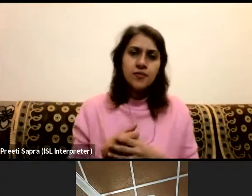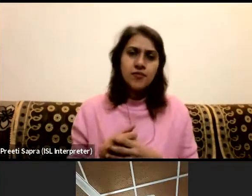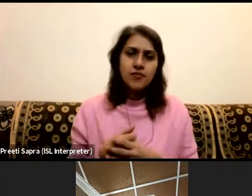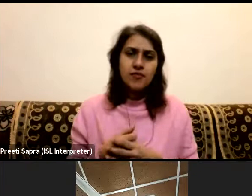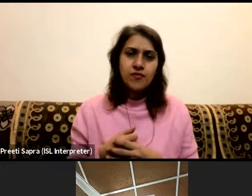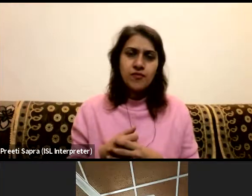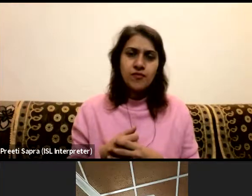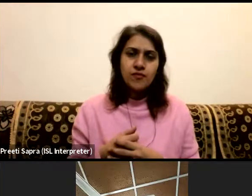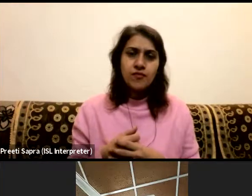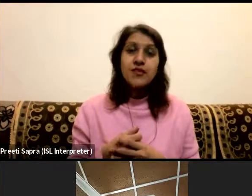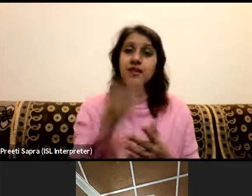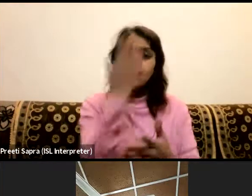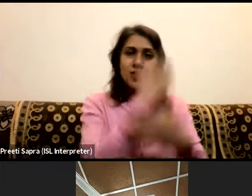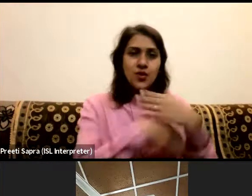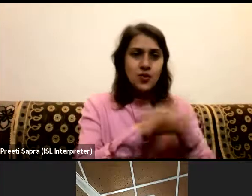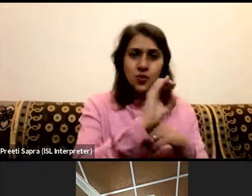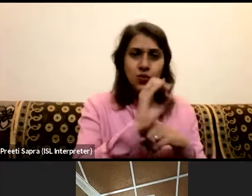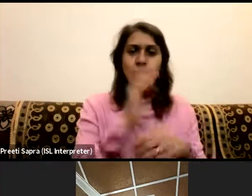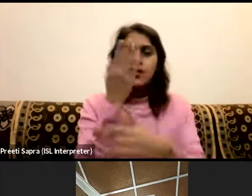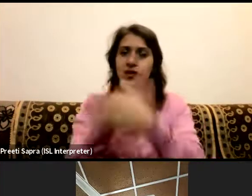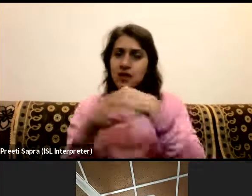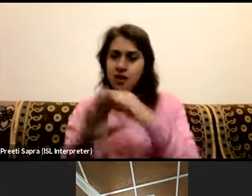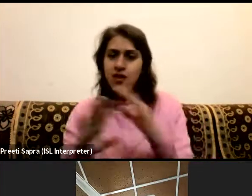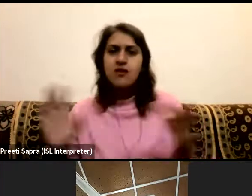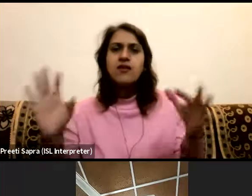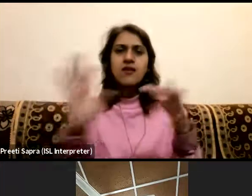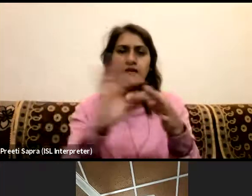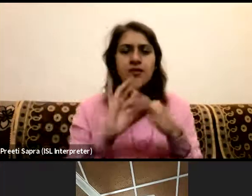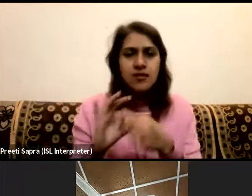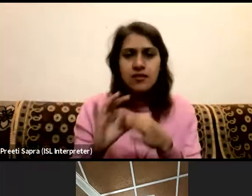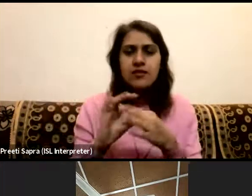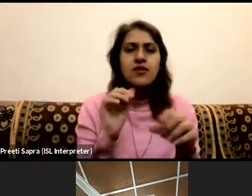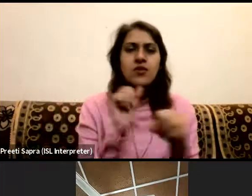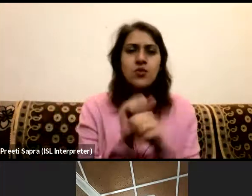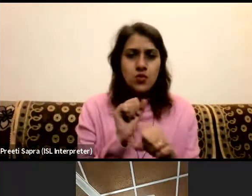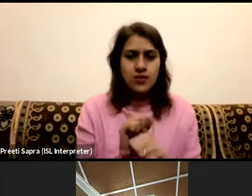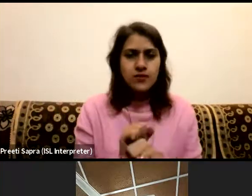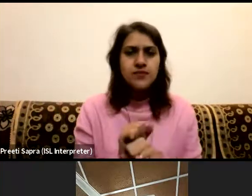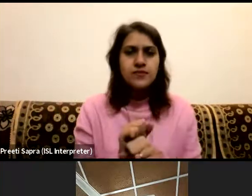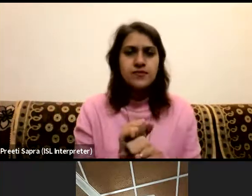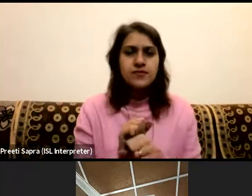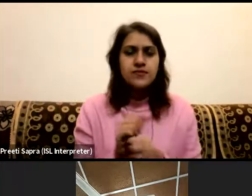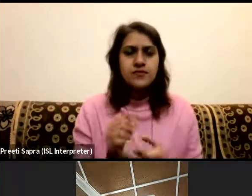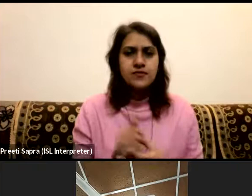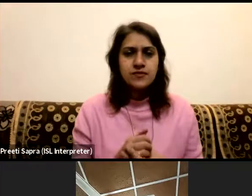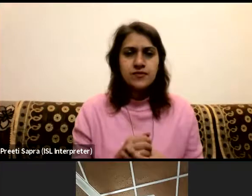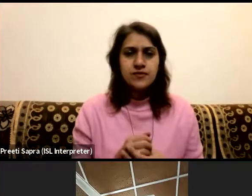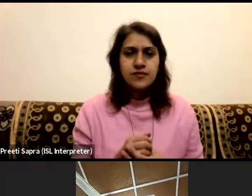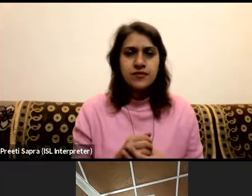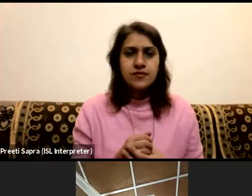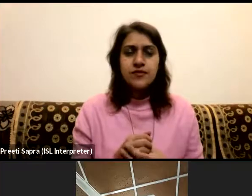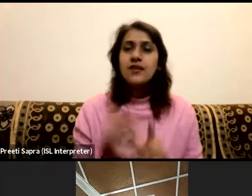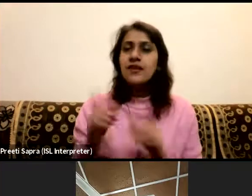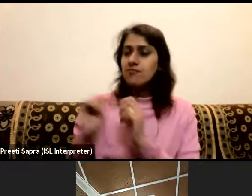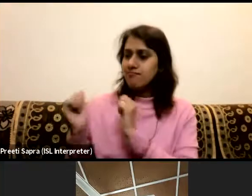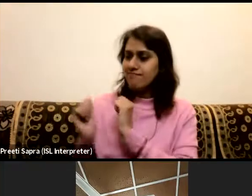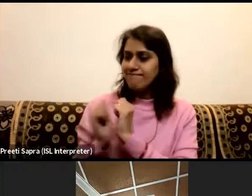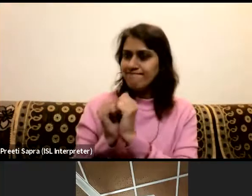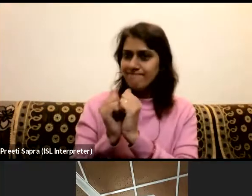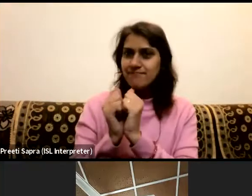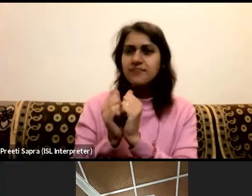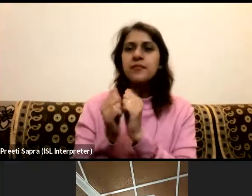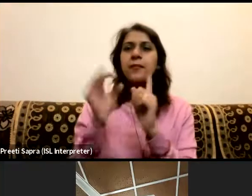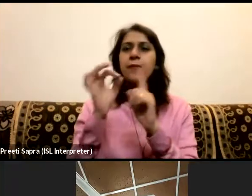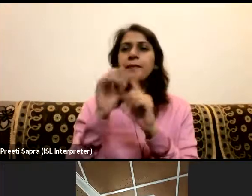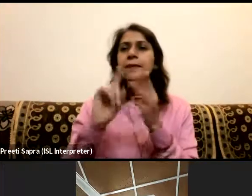special people who are working with the industries, person with the special abilities, and his peer group, the supervisors, the rest of the